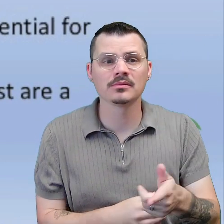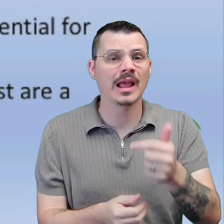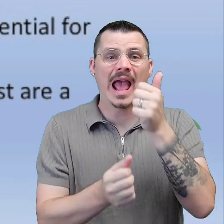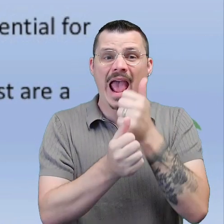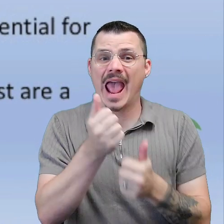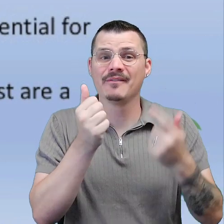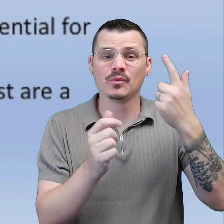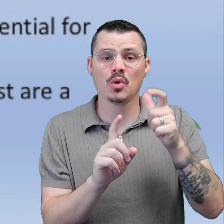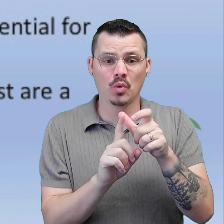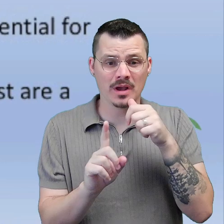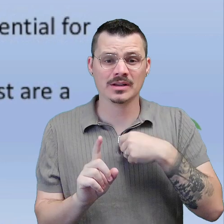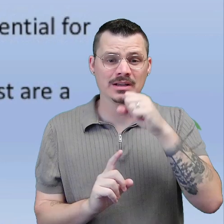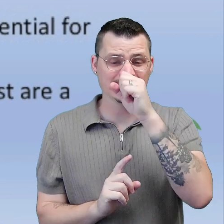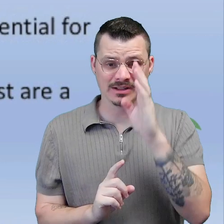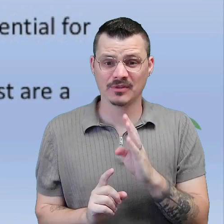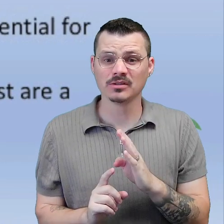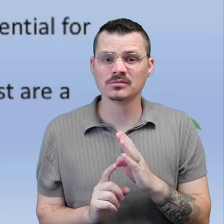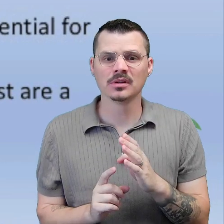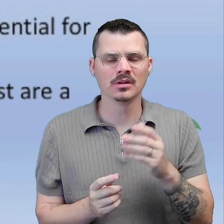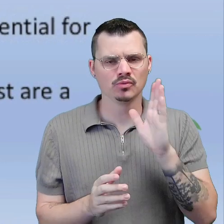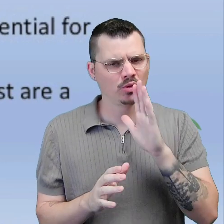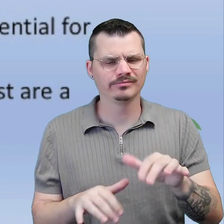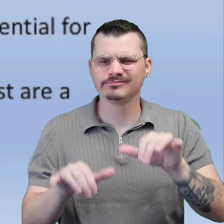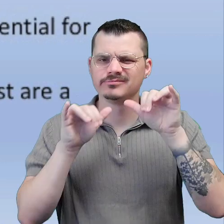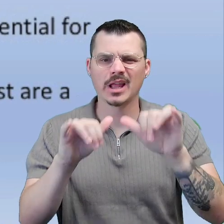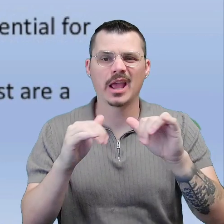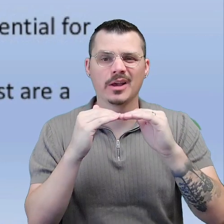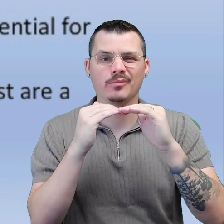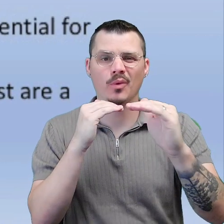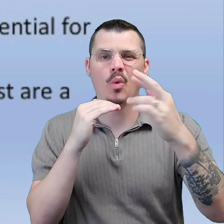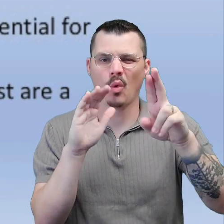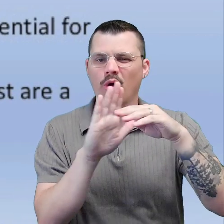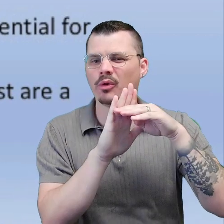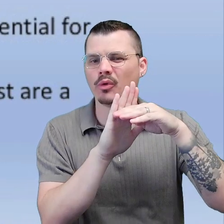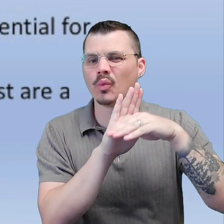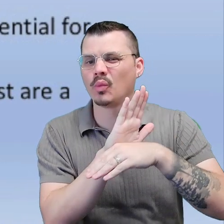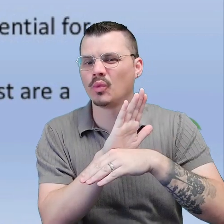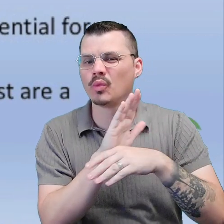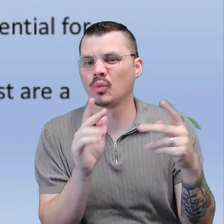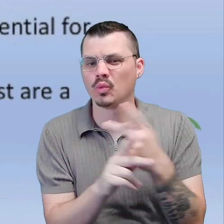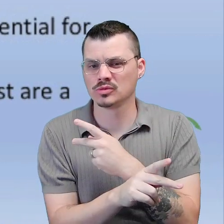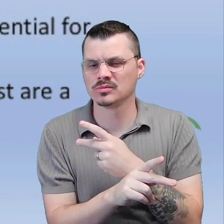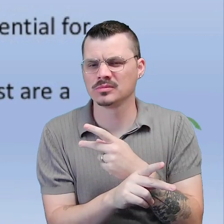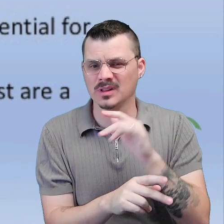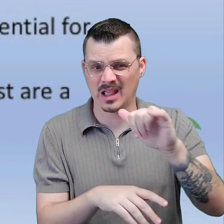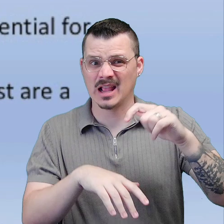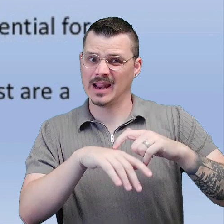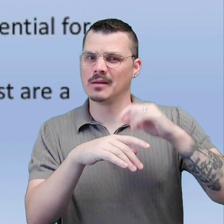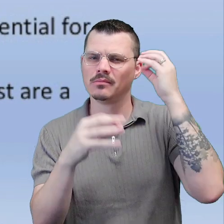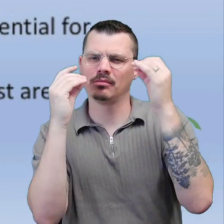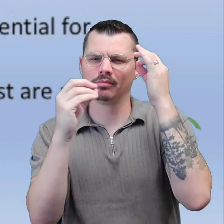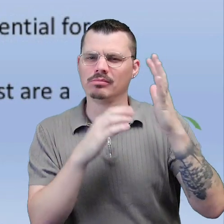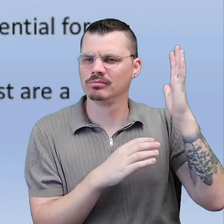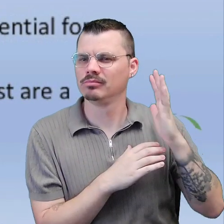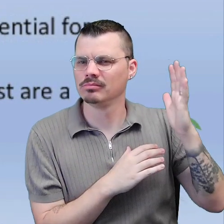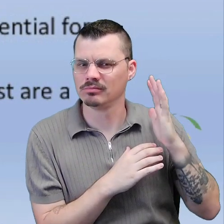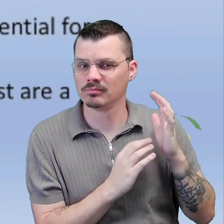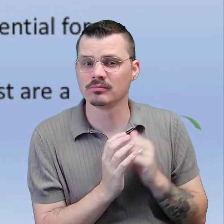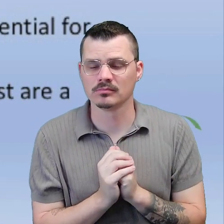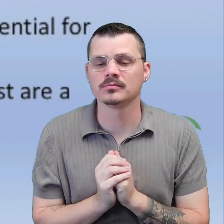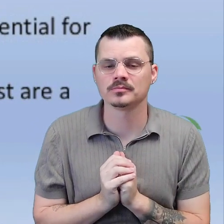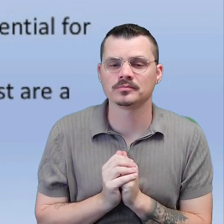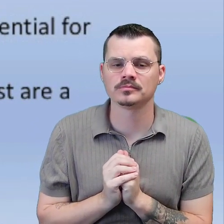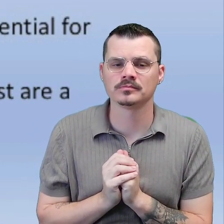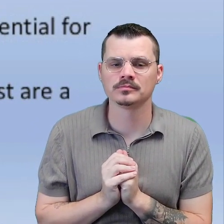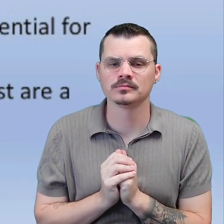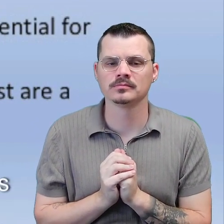Everyone with schizophrenia either stays the same or gets worse. That was the conventional thinking at that time.